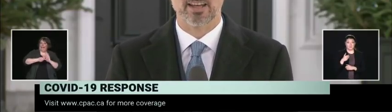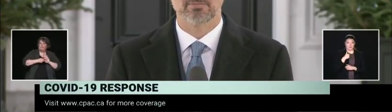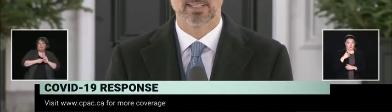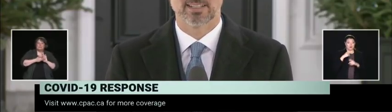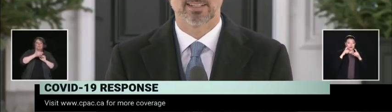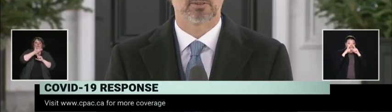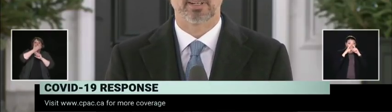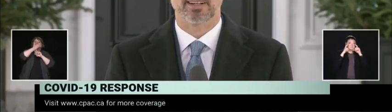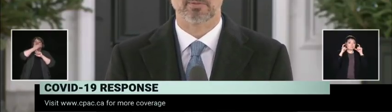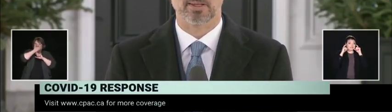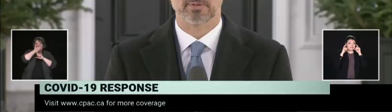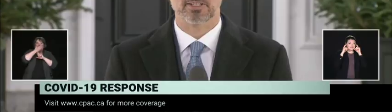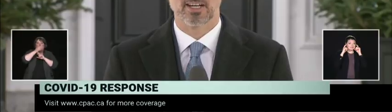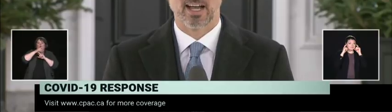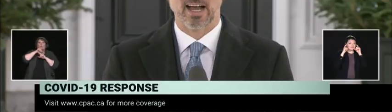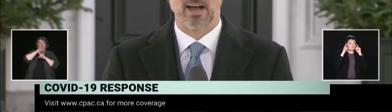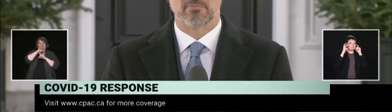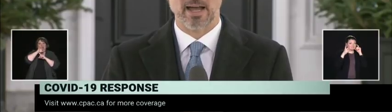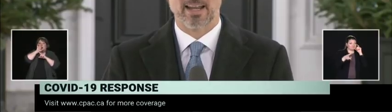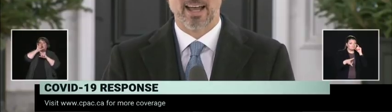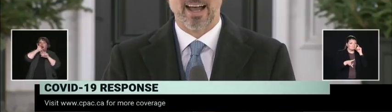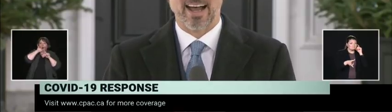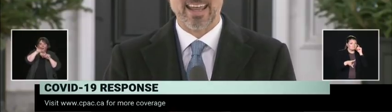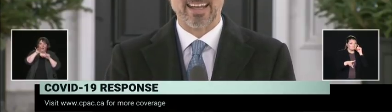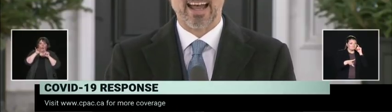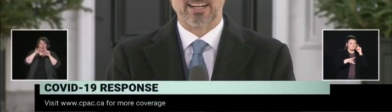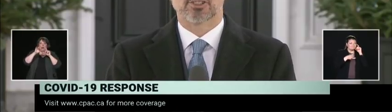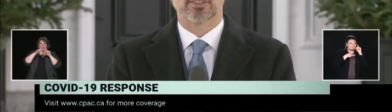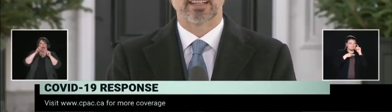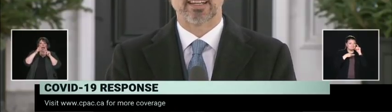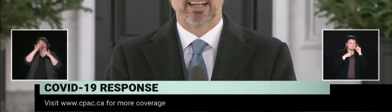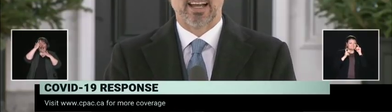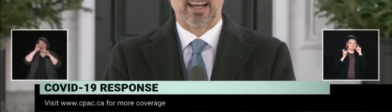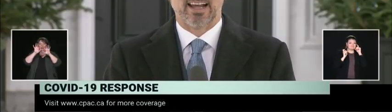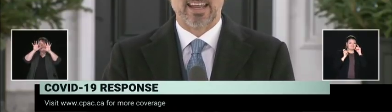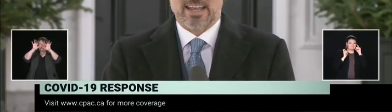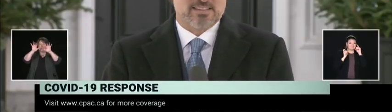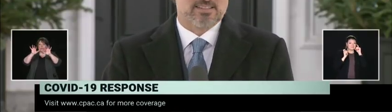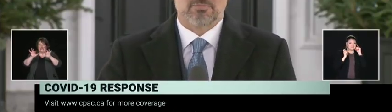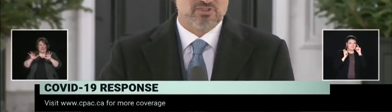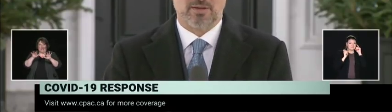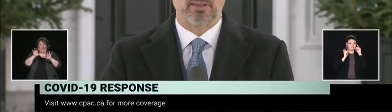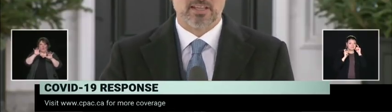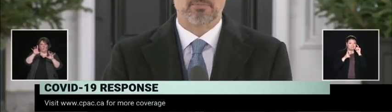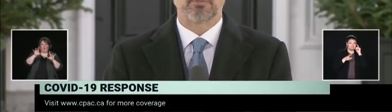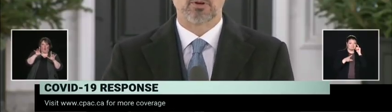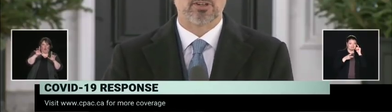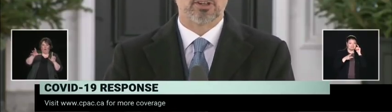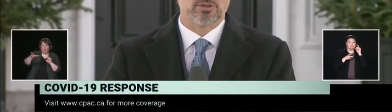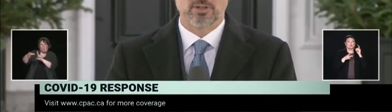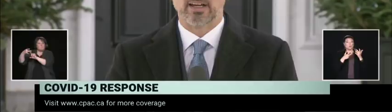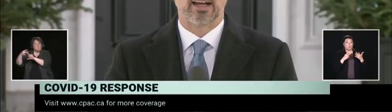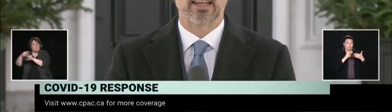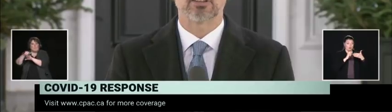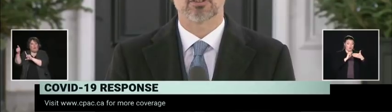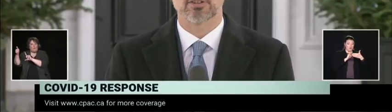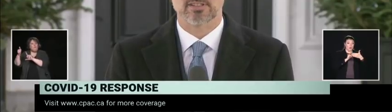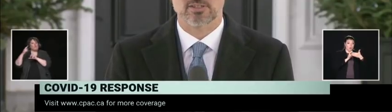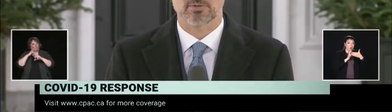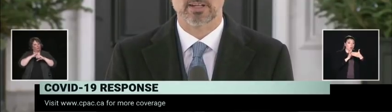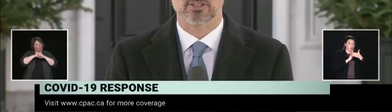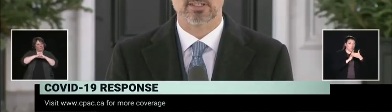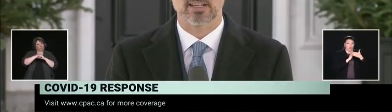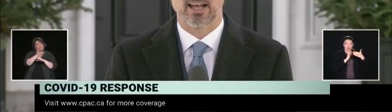moistly on them. Oh, what a terrible image. But it actually is something that people can do in